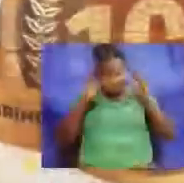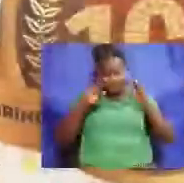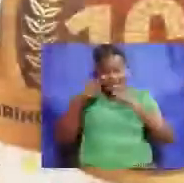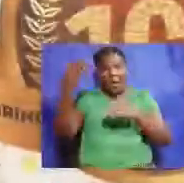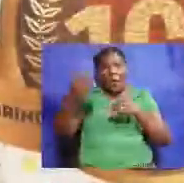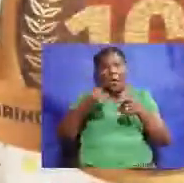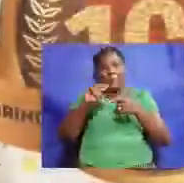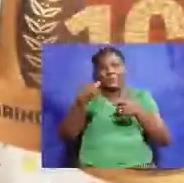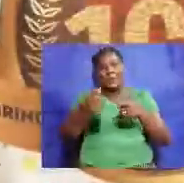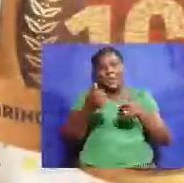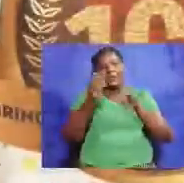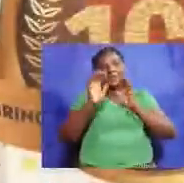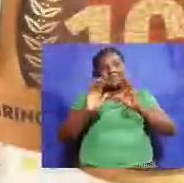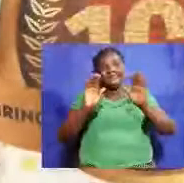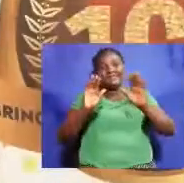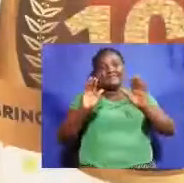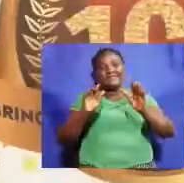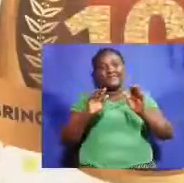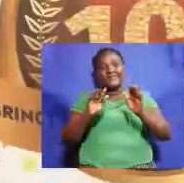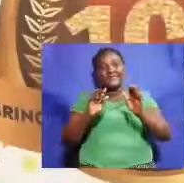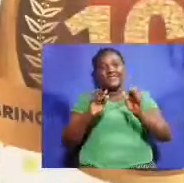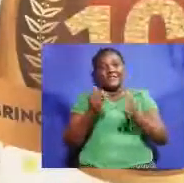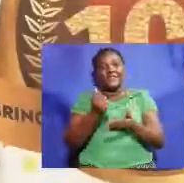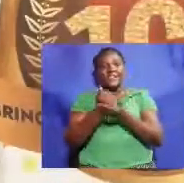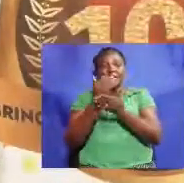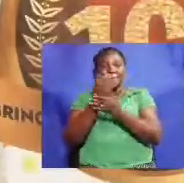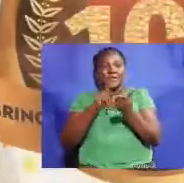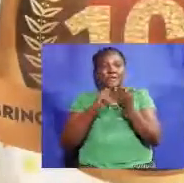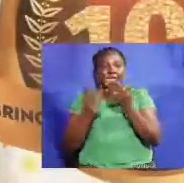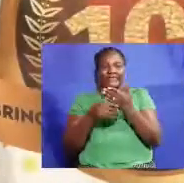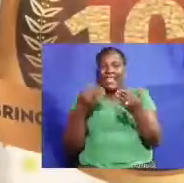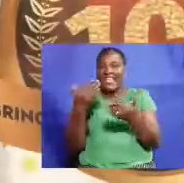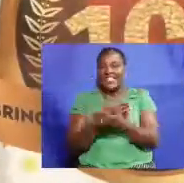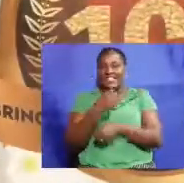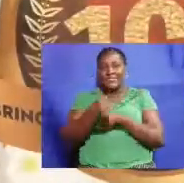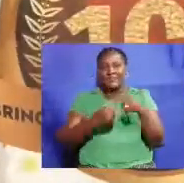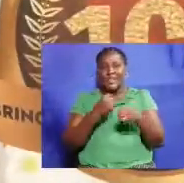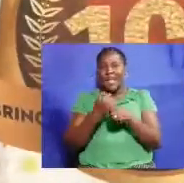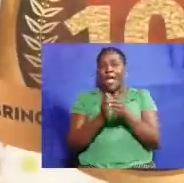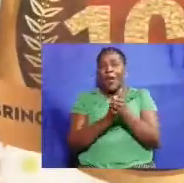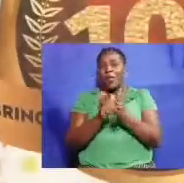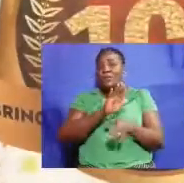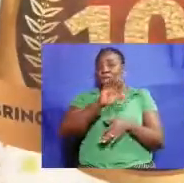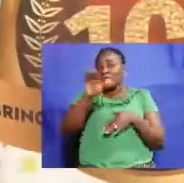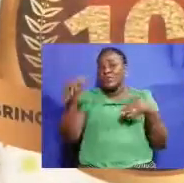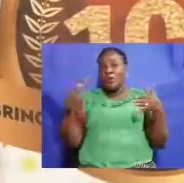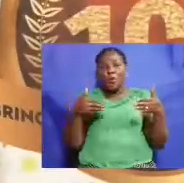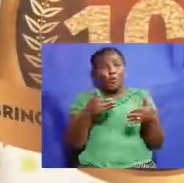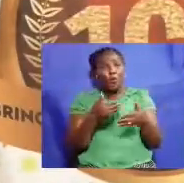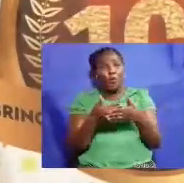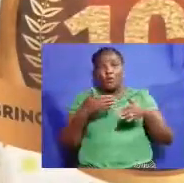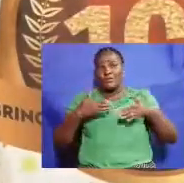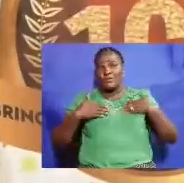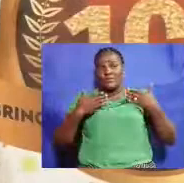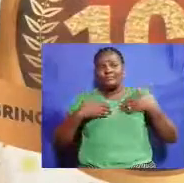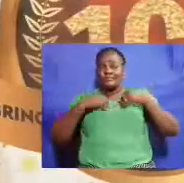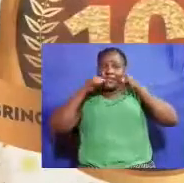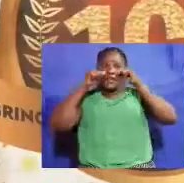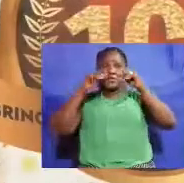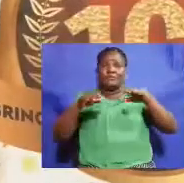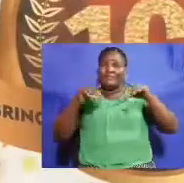Hello and welcome to another exciting episode of the Helping Hand TV show. It's a new year and I want to wish everybody a